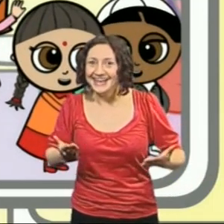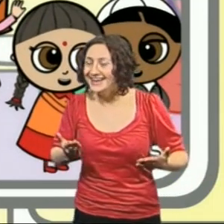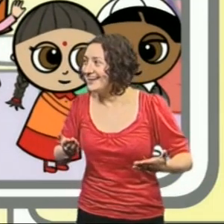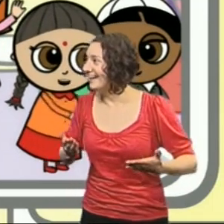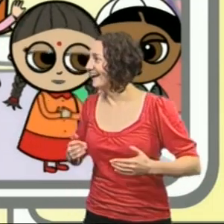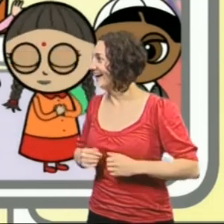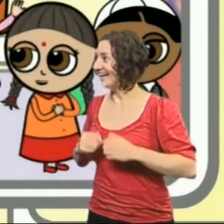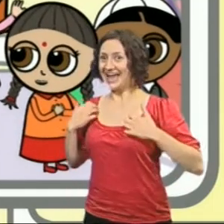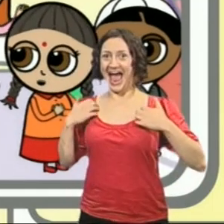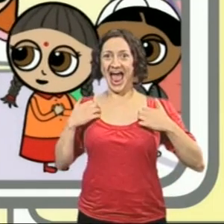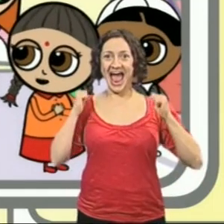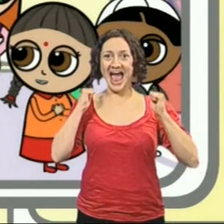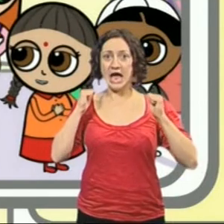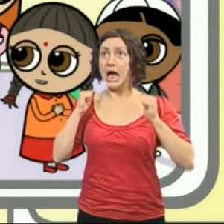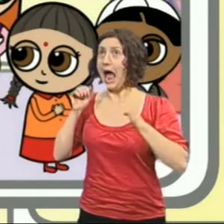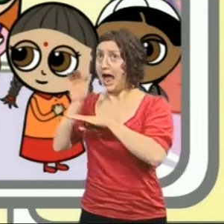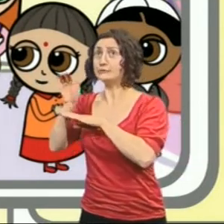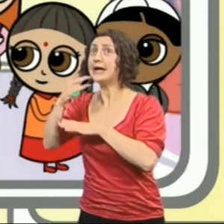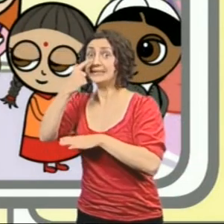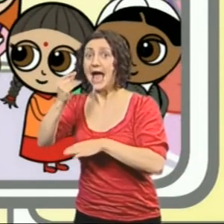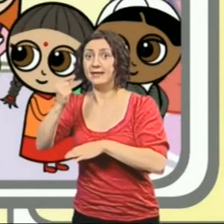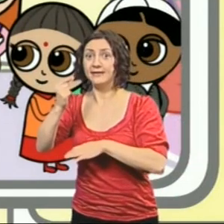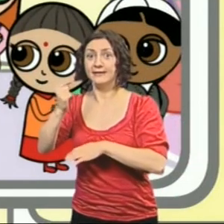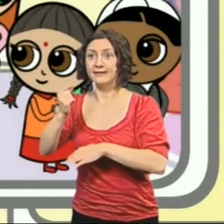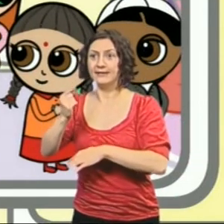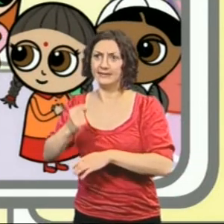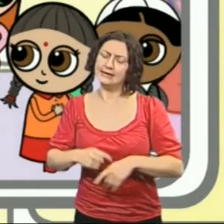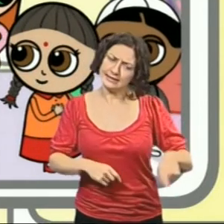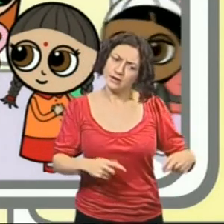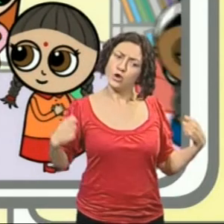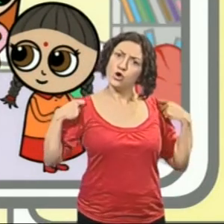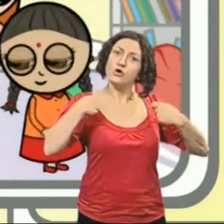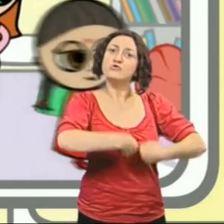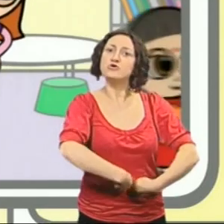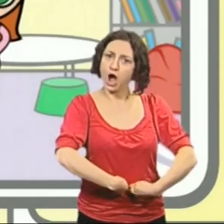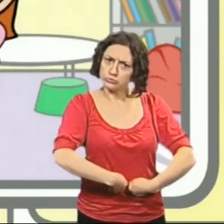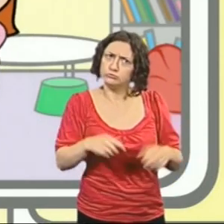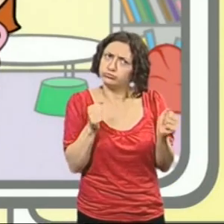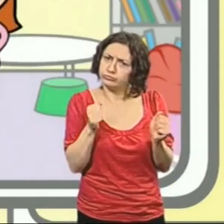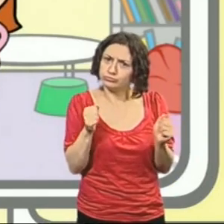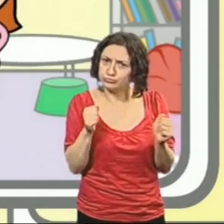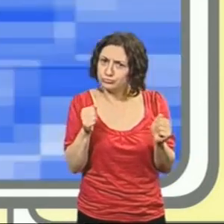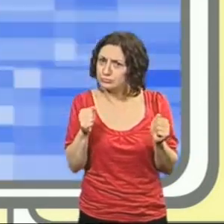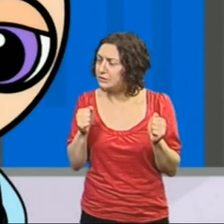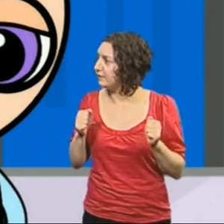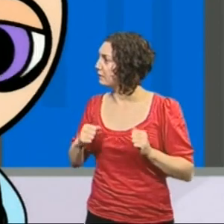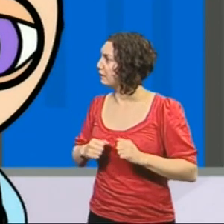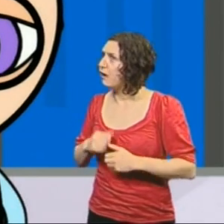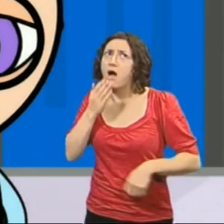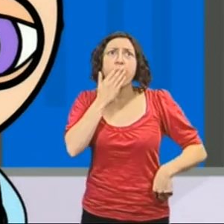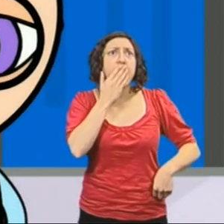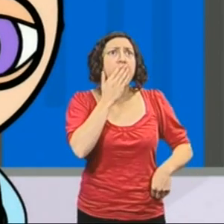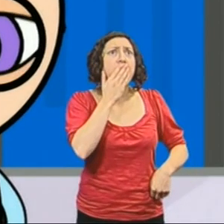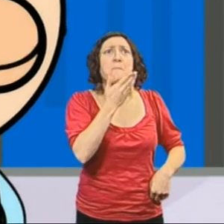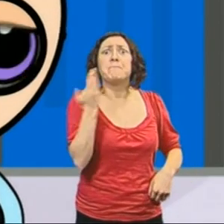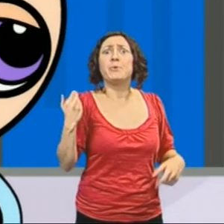Yay! Can we play outside? Of course, as long as you're wearing your coats. It's cold today. I didn't